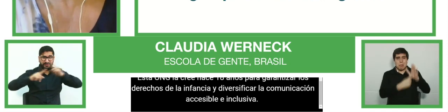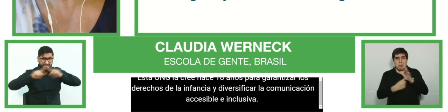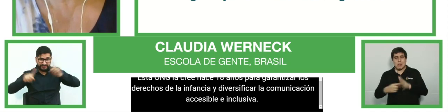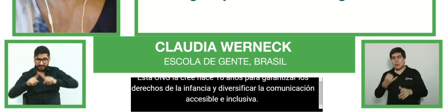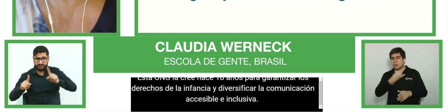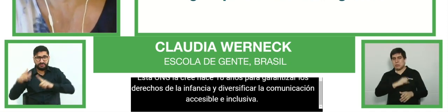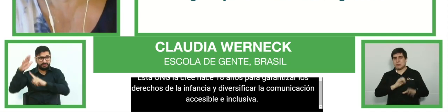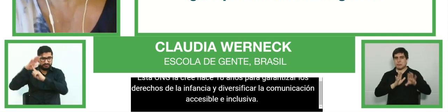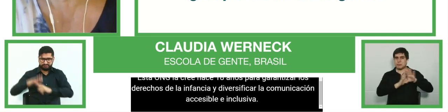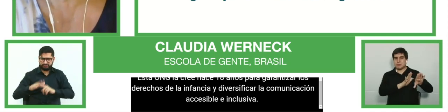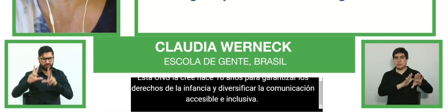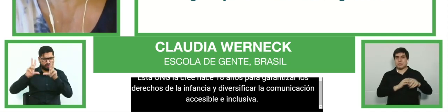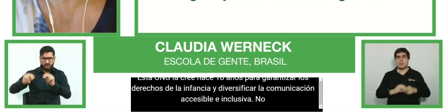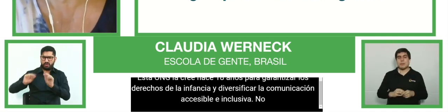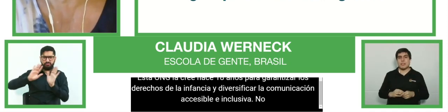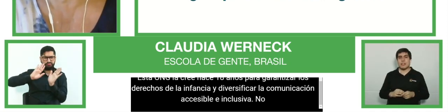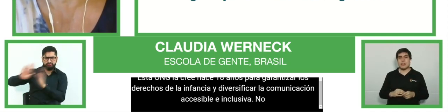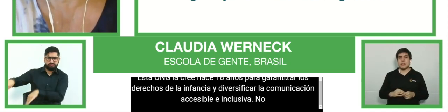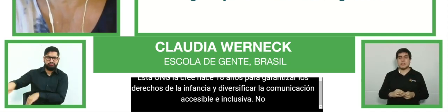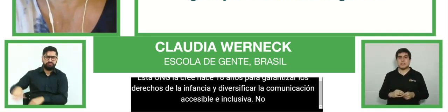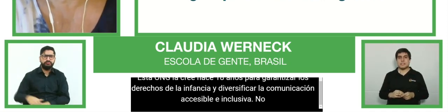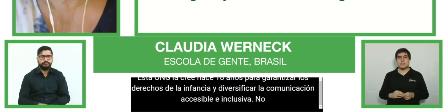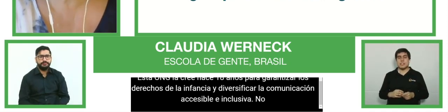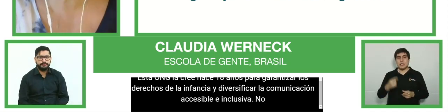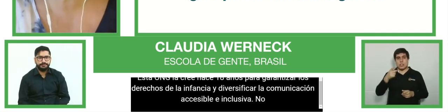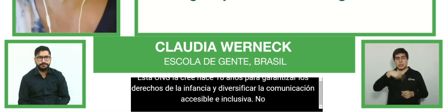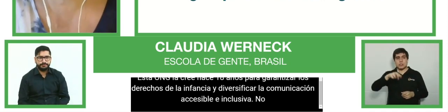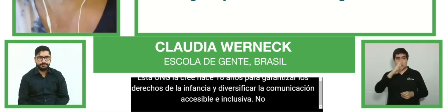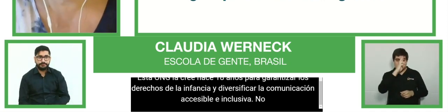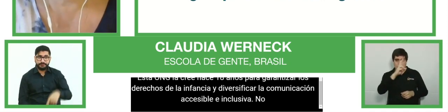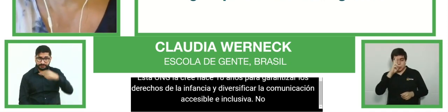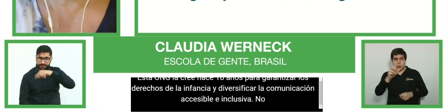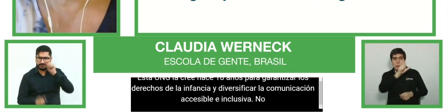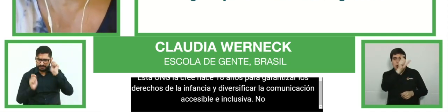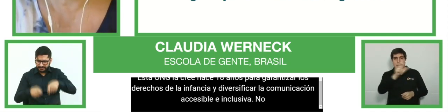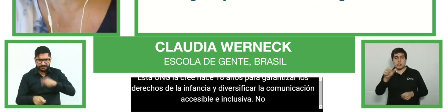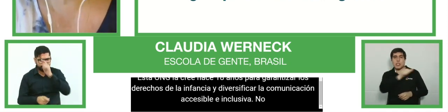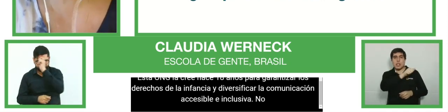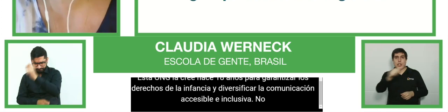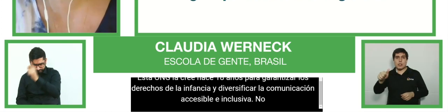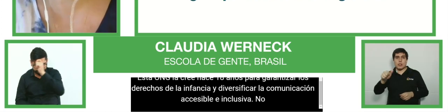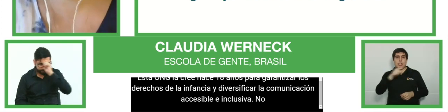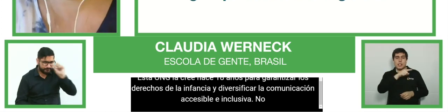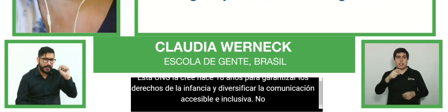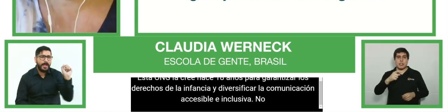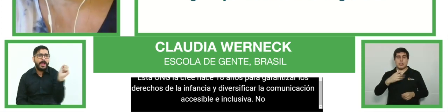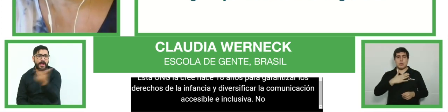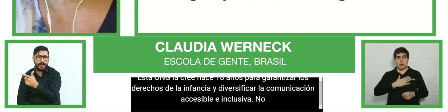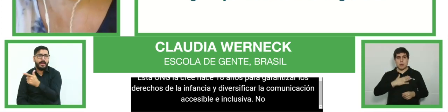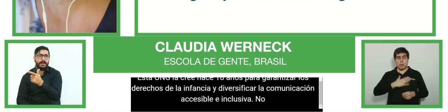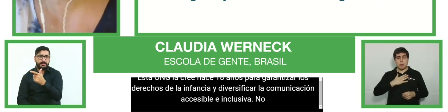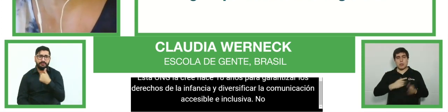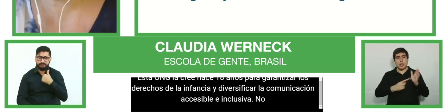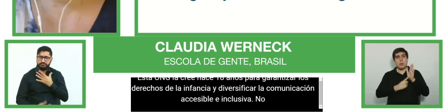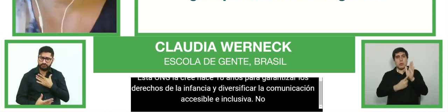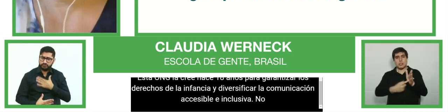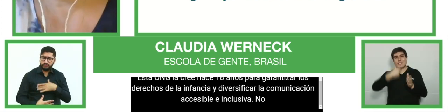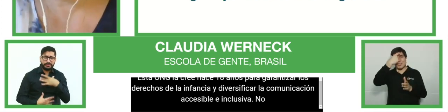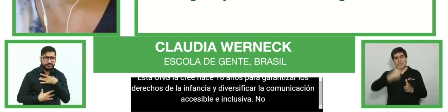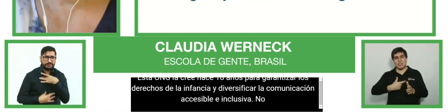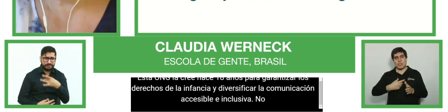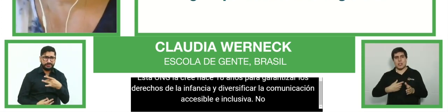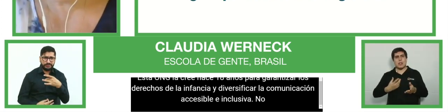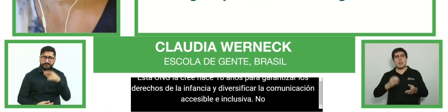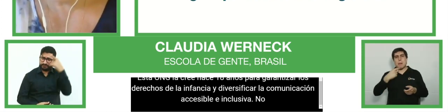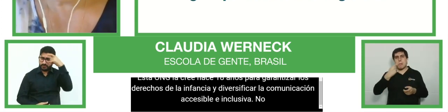own humanity. That's why we ask you, are you people? Do you feel like people? Do you perceive as people